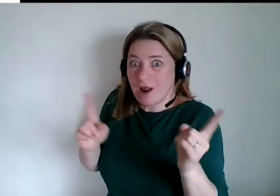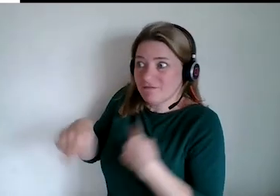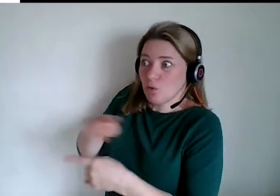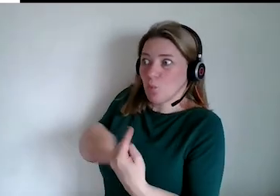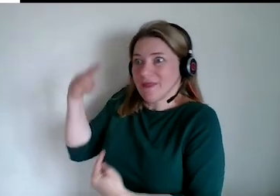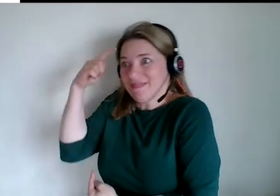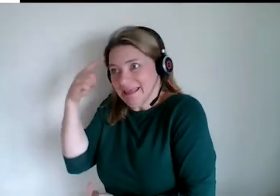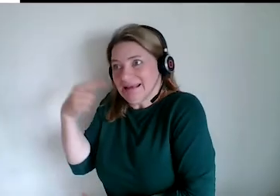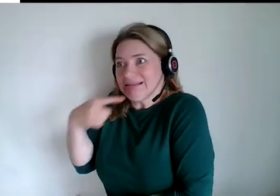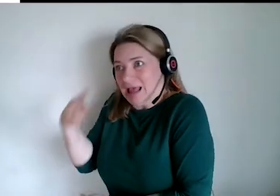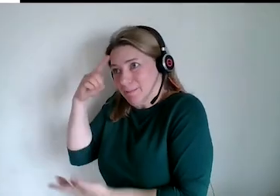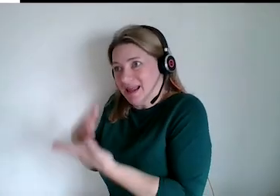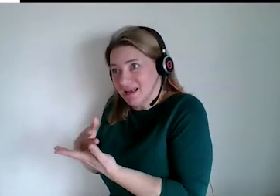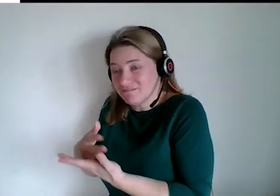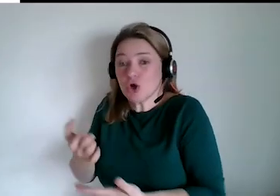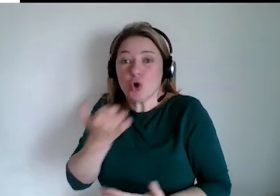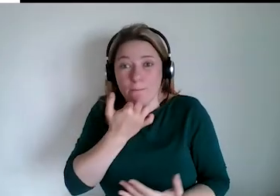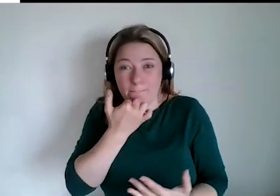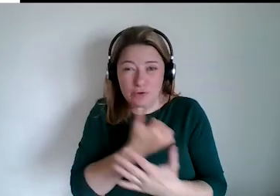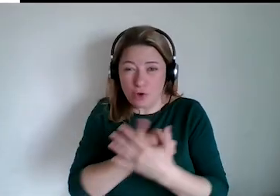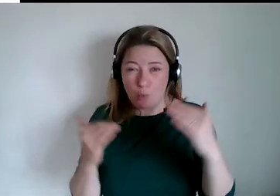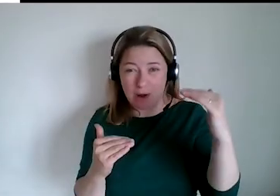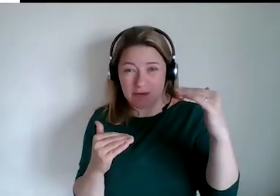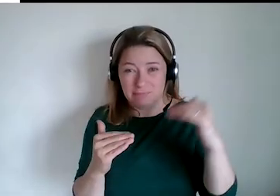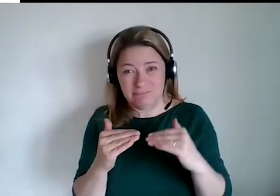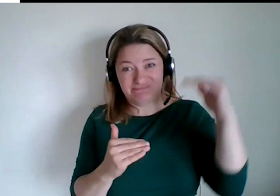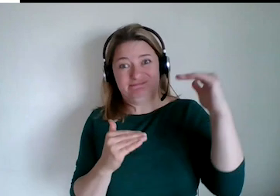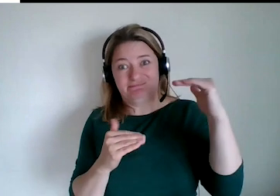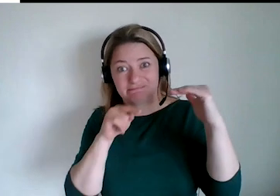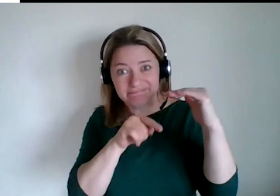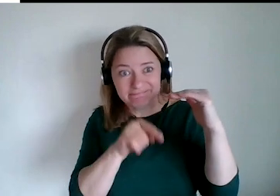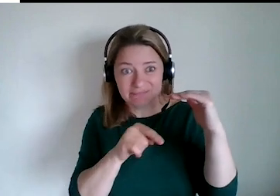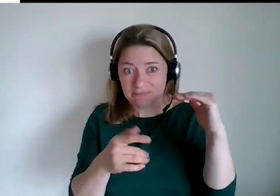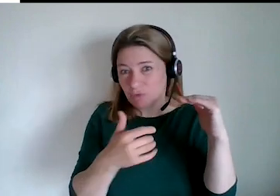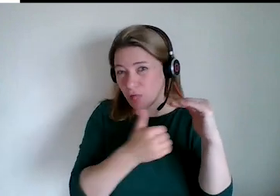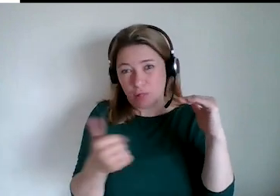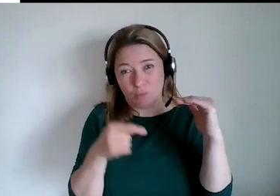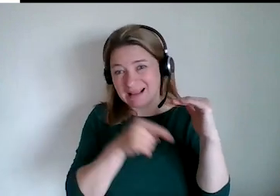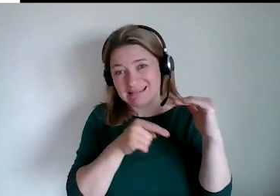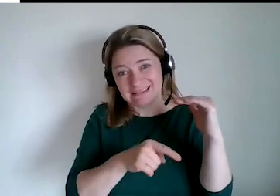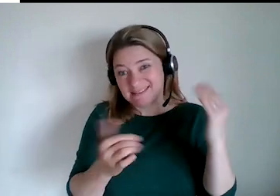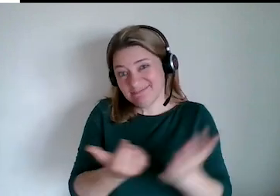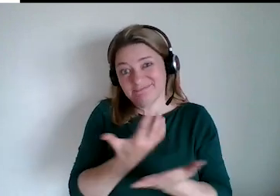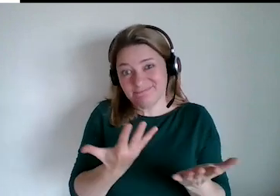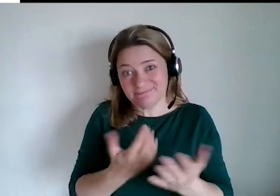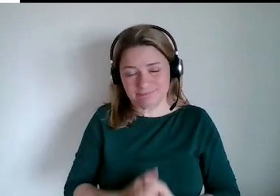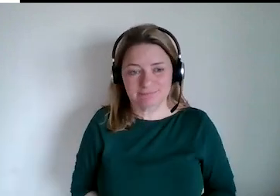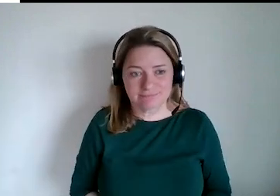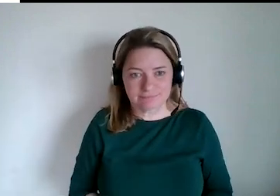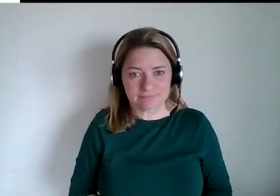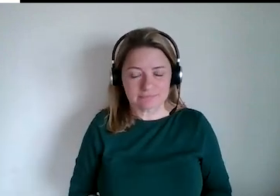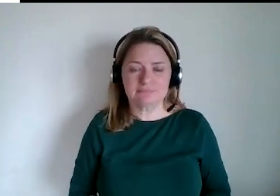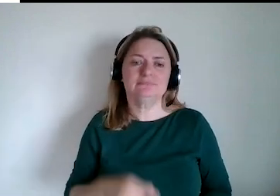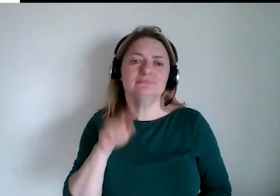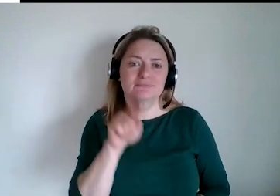numbers always trump, to use an unfortunate but topical phrase. And the effective use